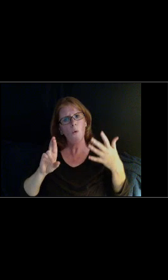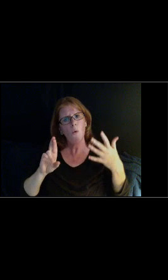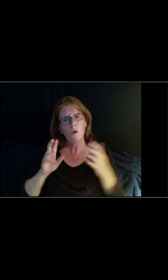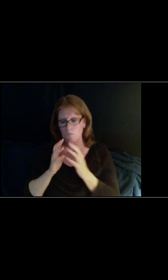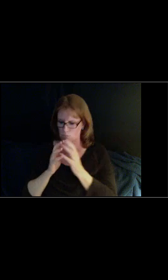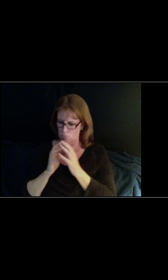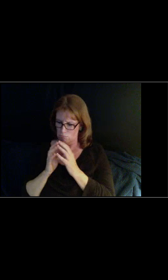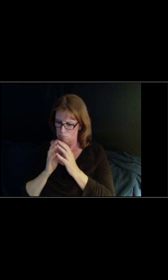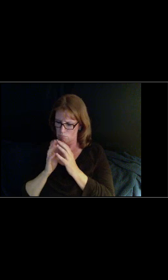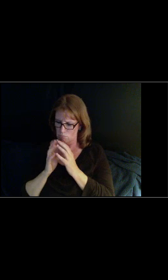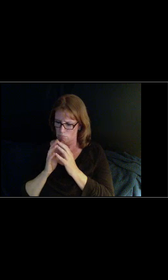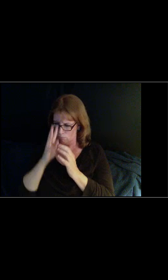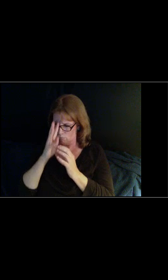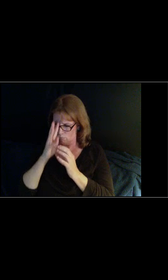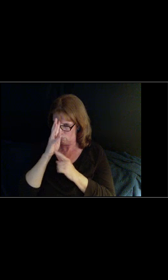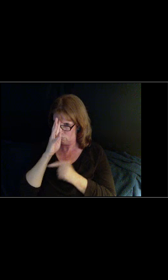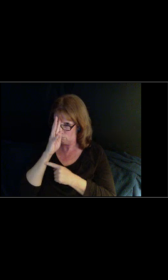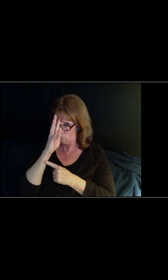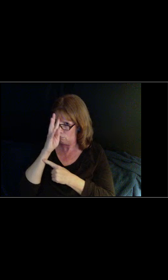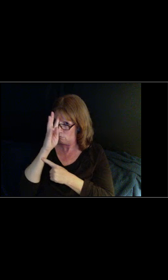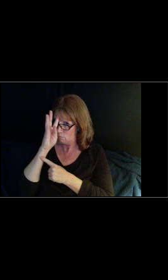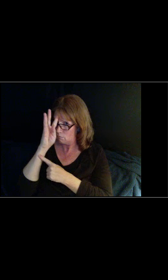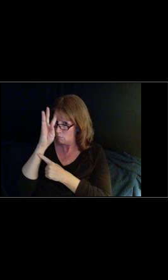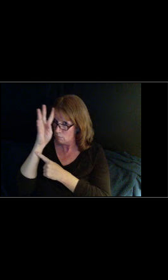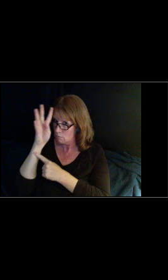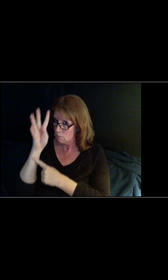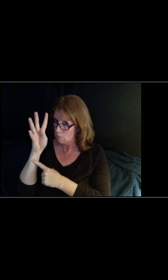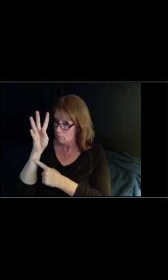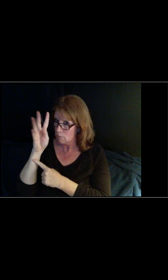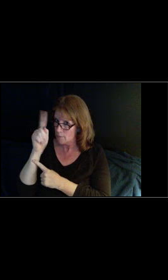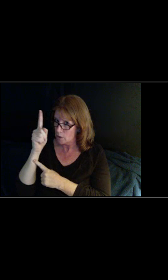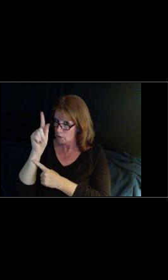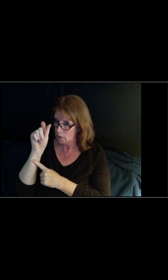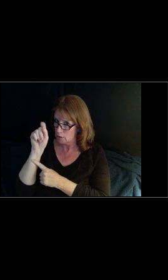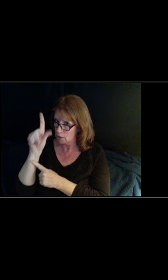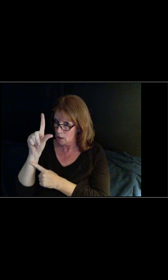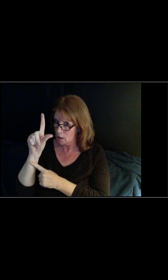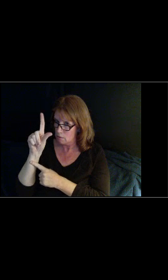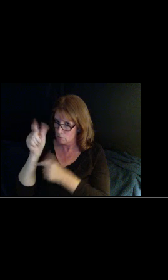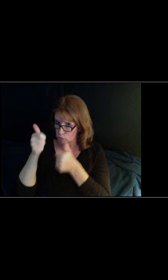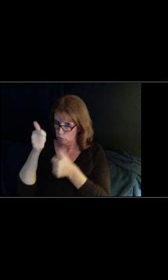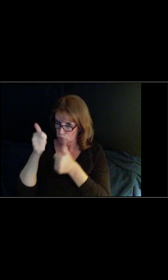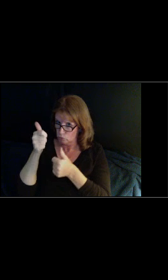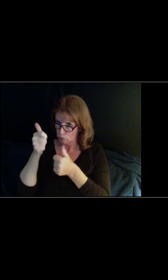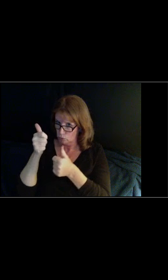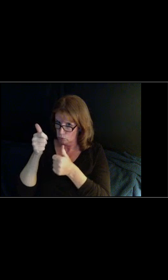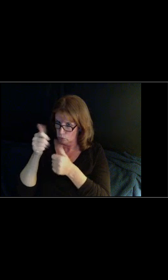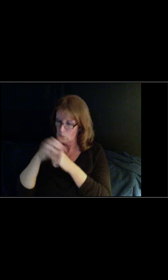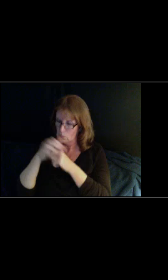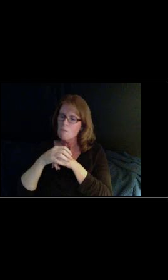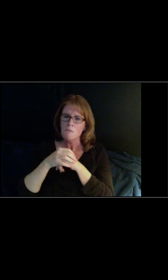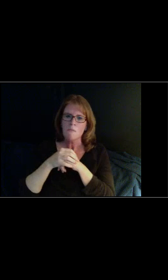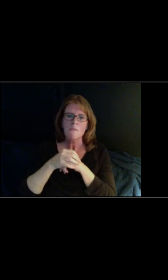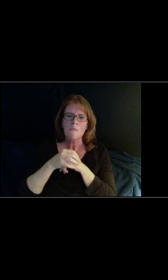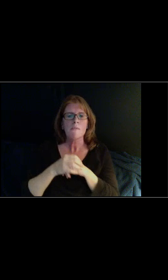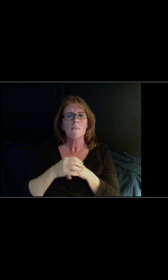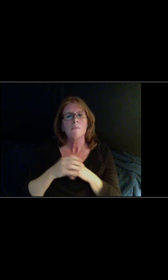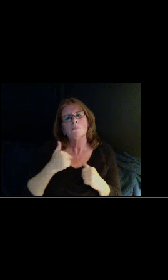And again, you might want to take note of if those presenters are starting with the English message and changing that